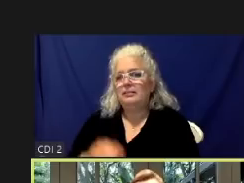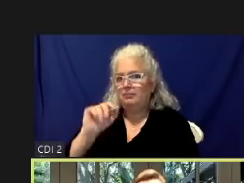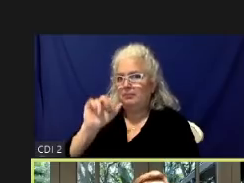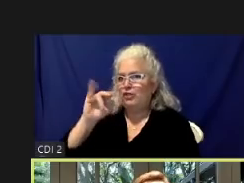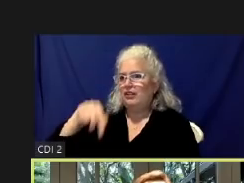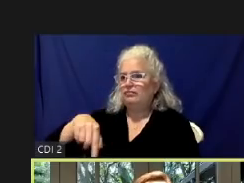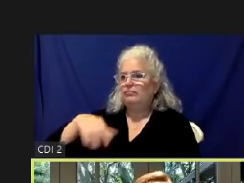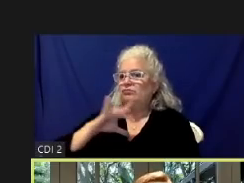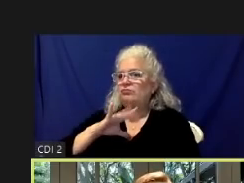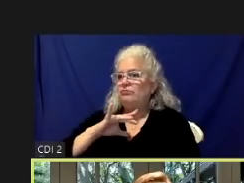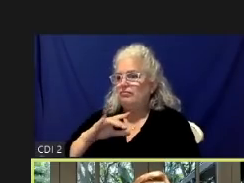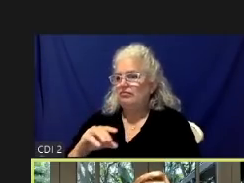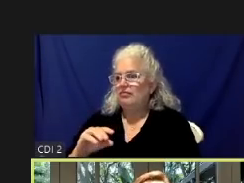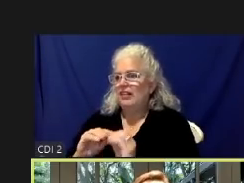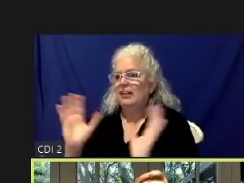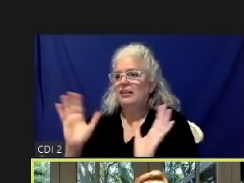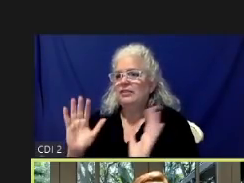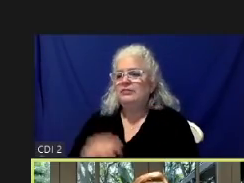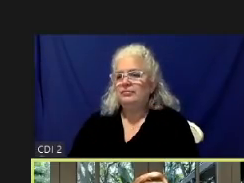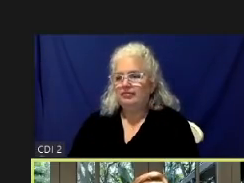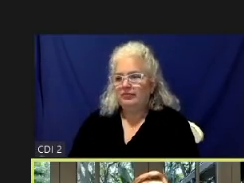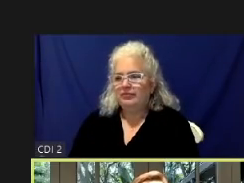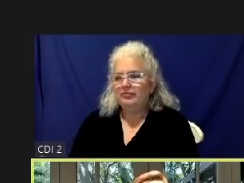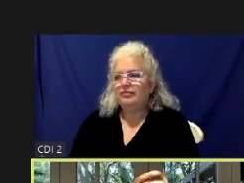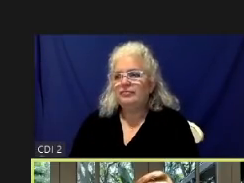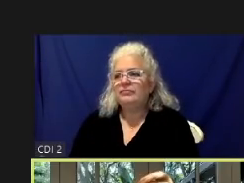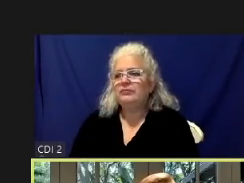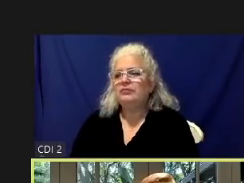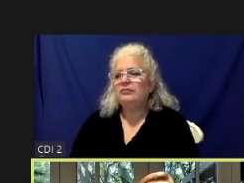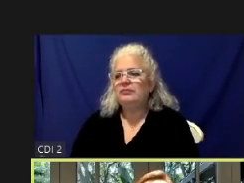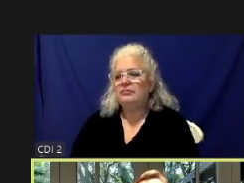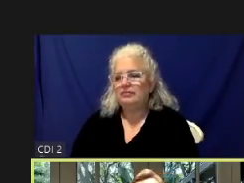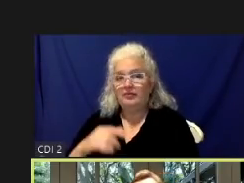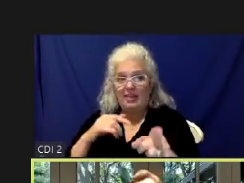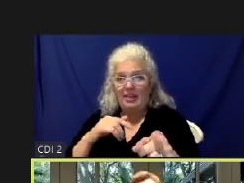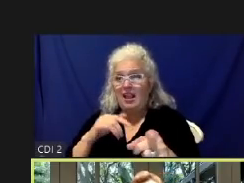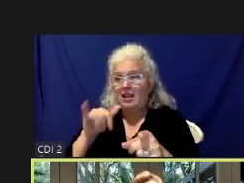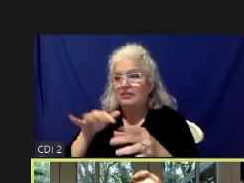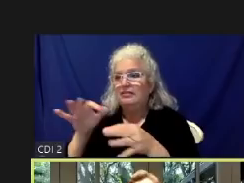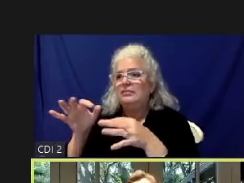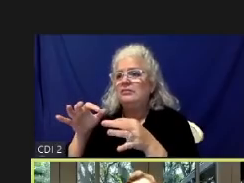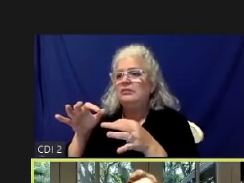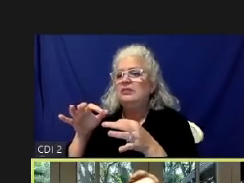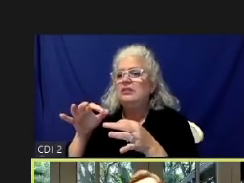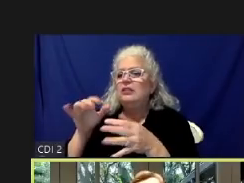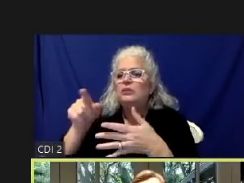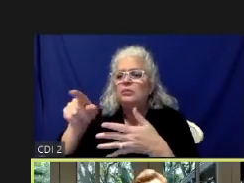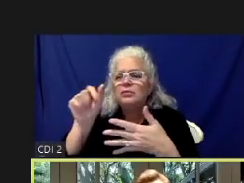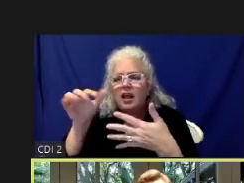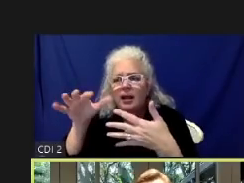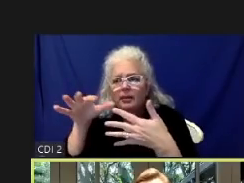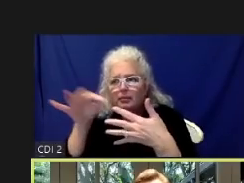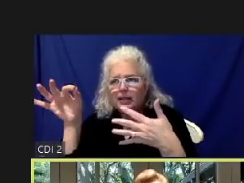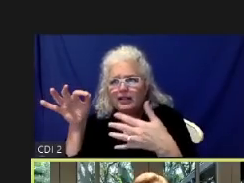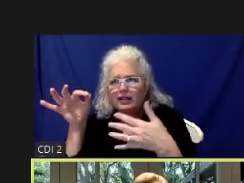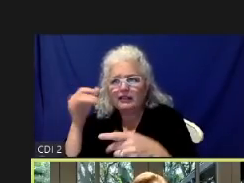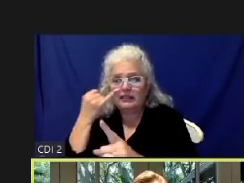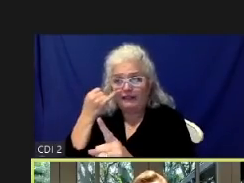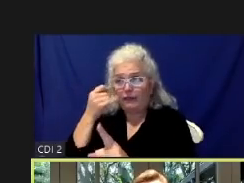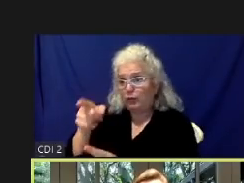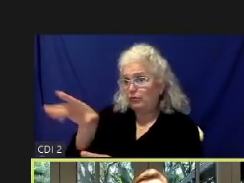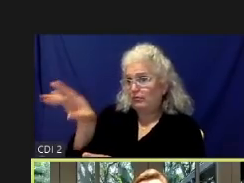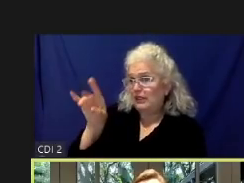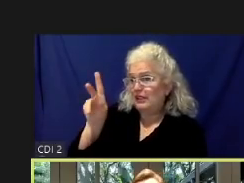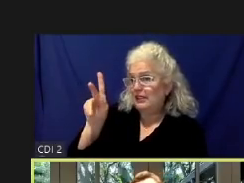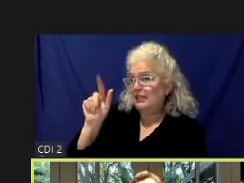online. So currently it outlines options for Kaiser Permanente members, Sutter Health members, Marin Health Medical Network